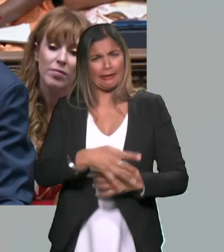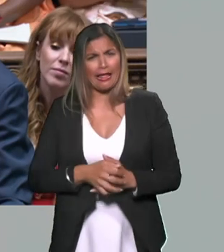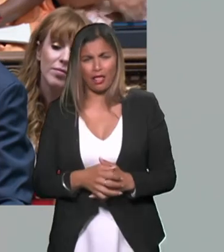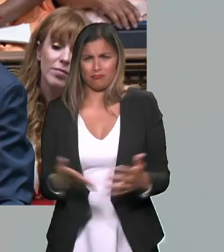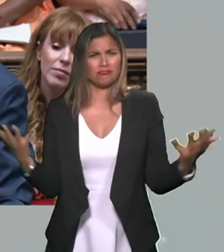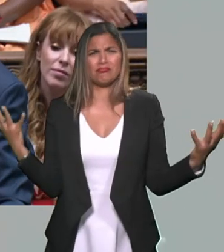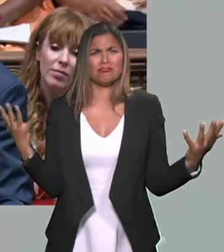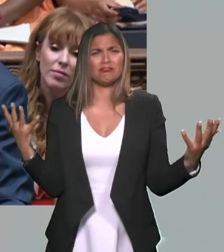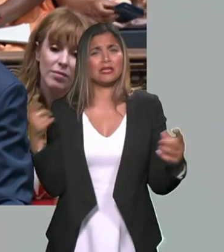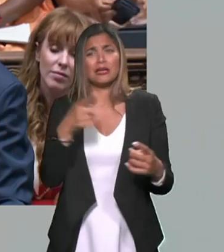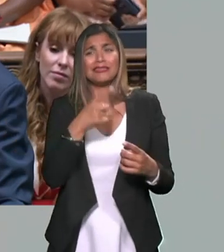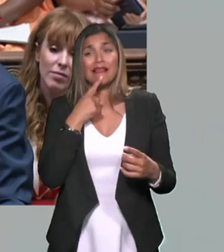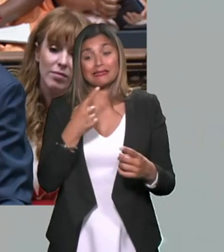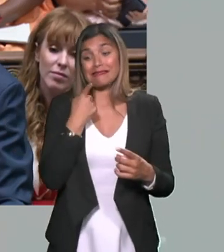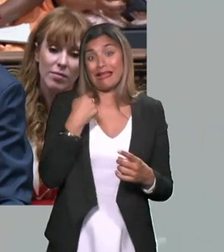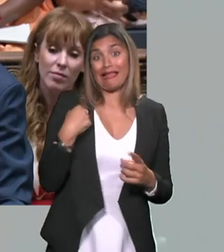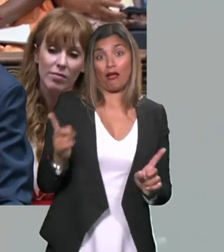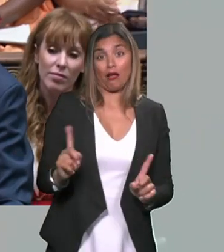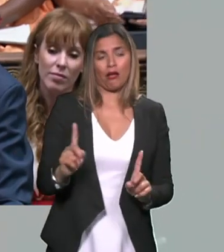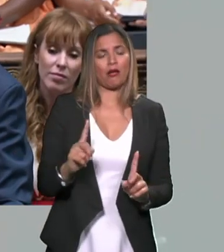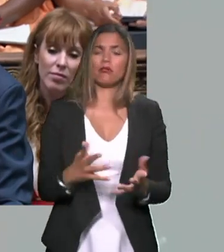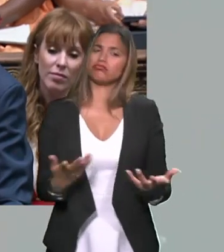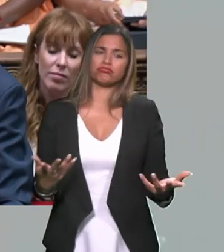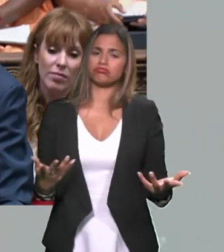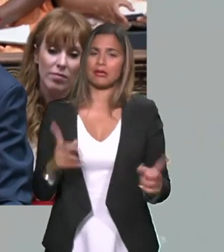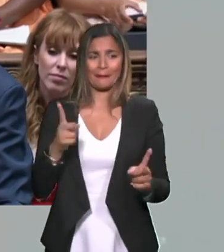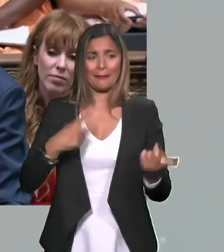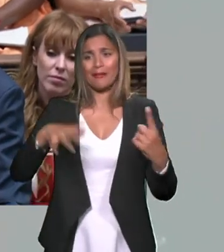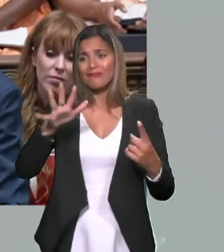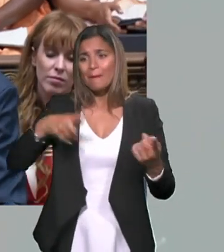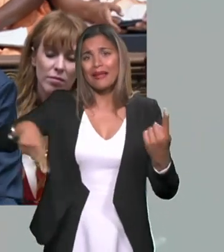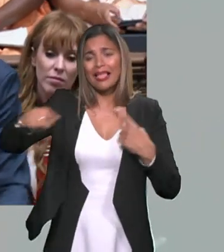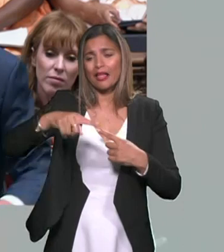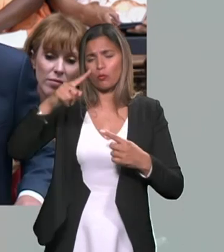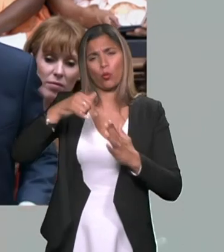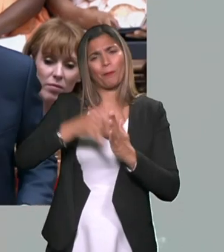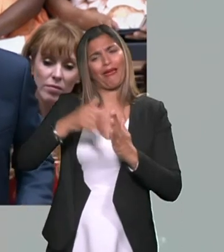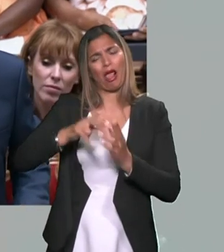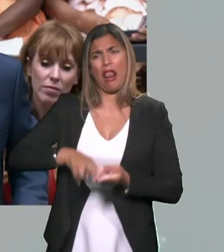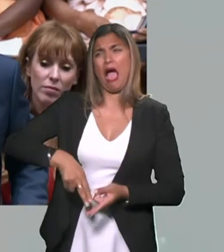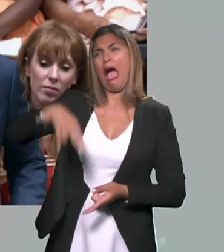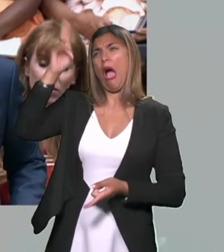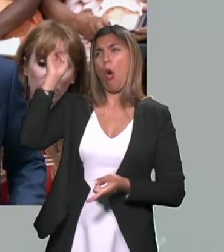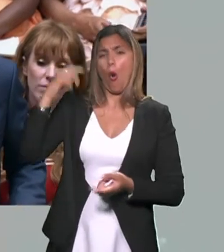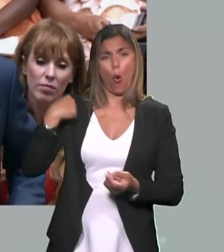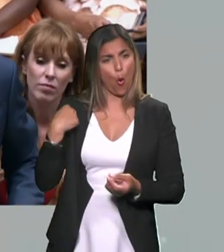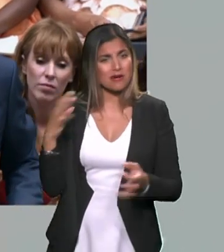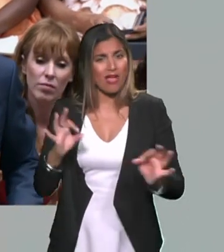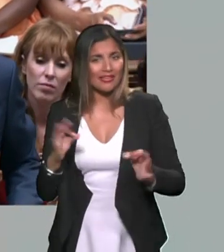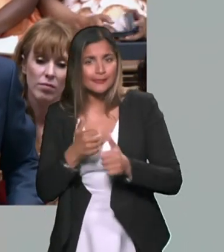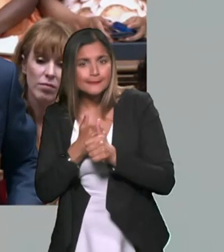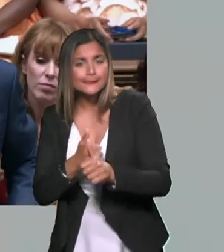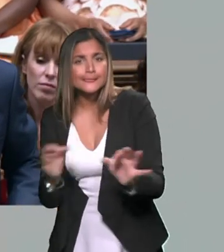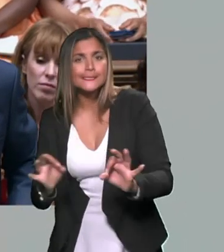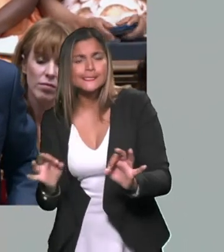not right that families are seeing their bills skyrocket and we do nothing. Was the Chancellor speaking on behalf